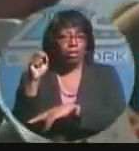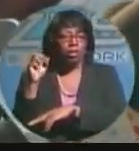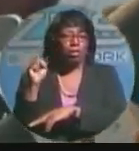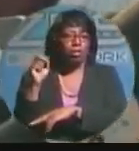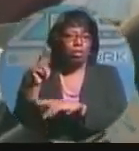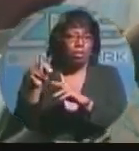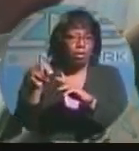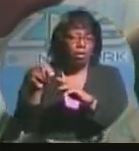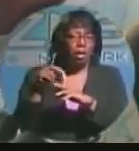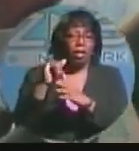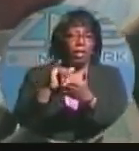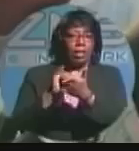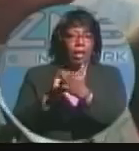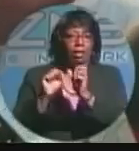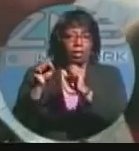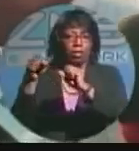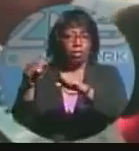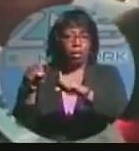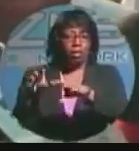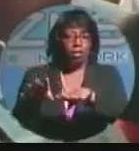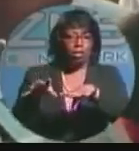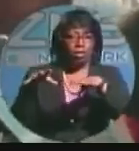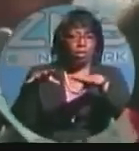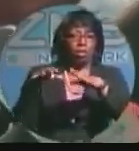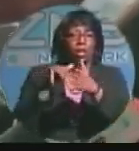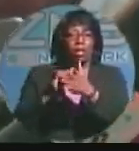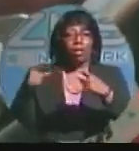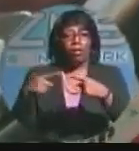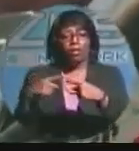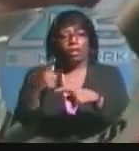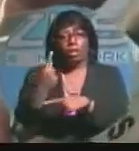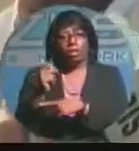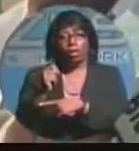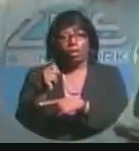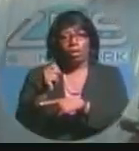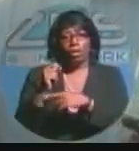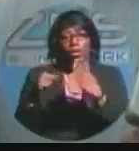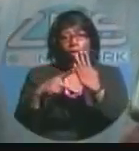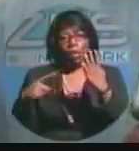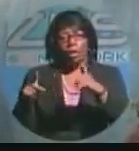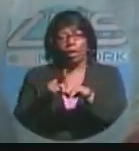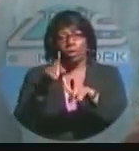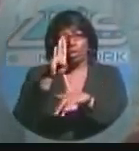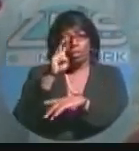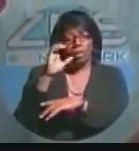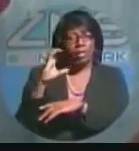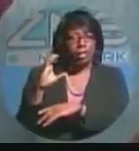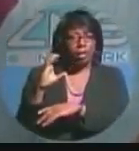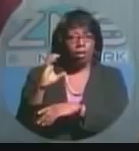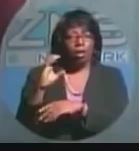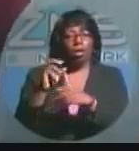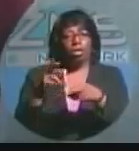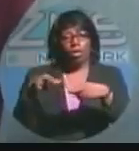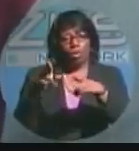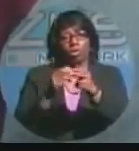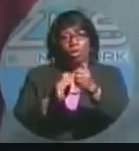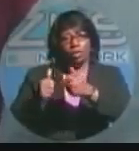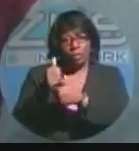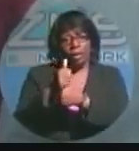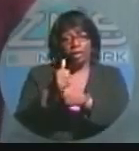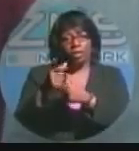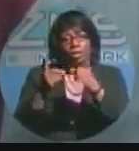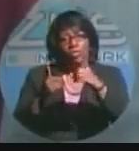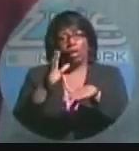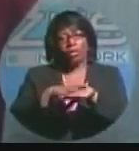tidal surge coming in, and it affected the power lines and BTC's lines as well. The roads are passable for the most part, with the exception